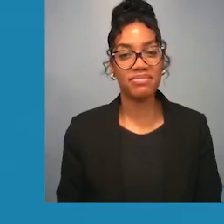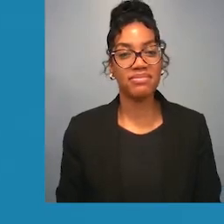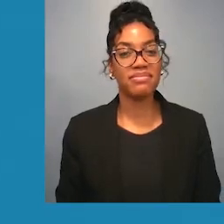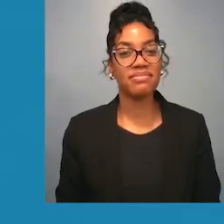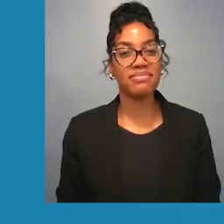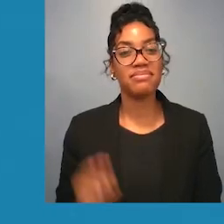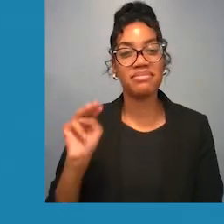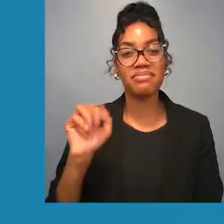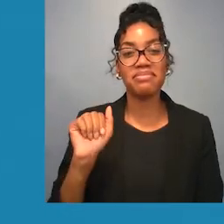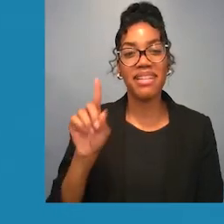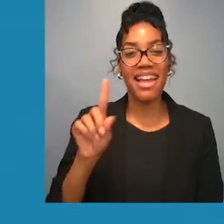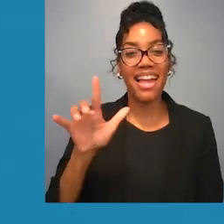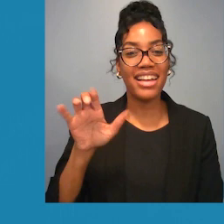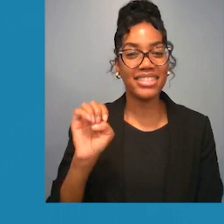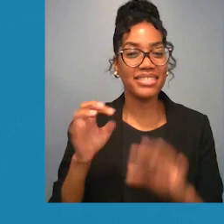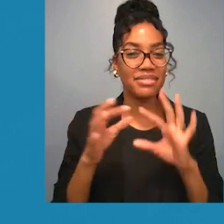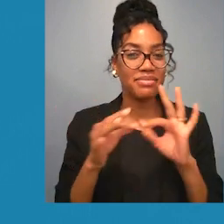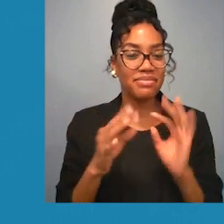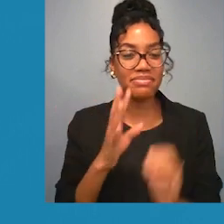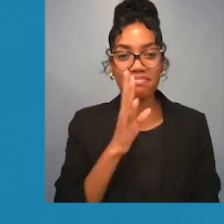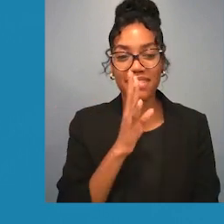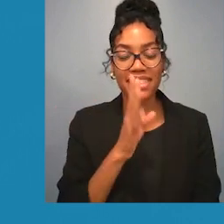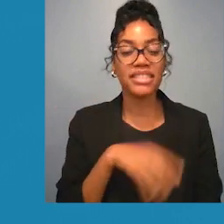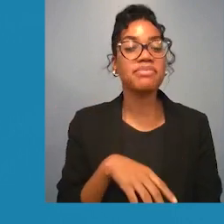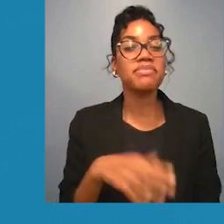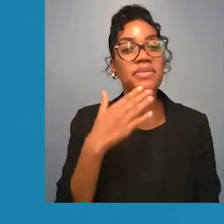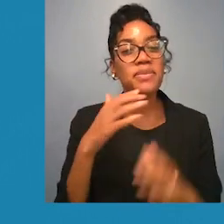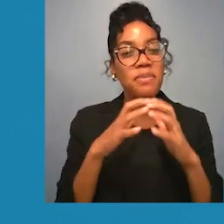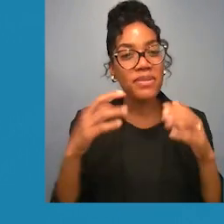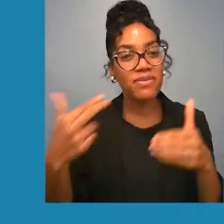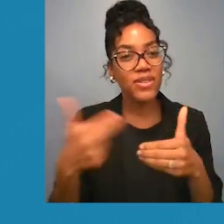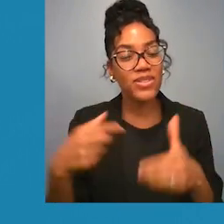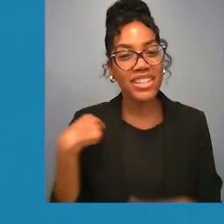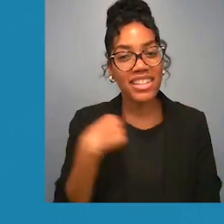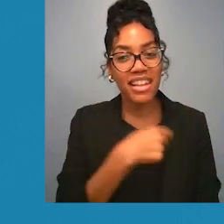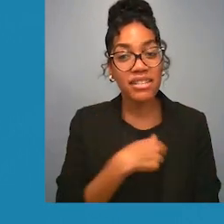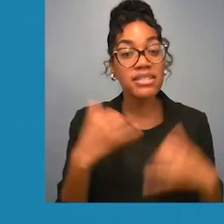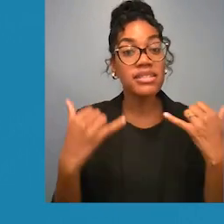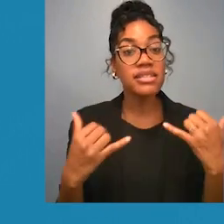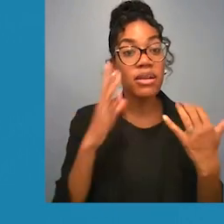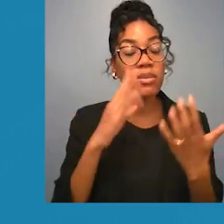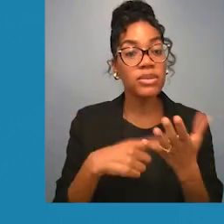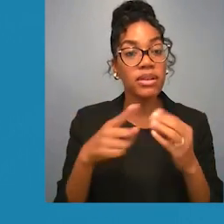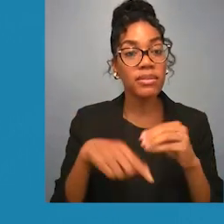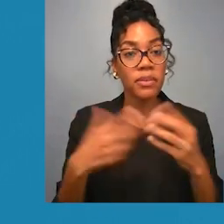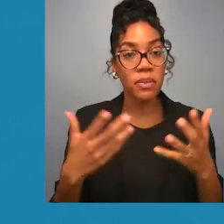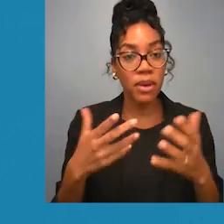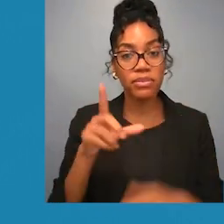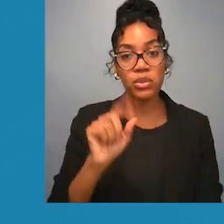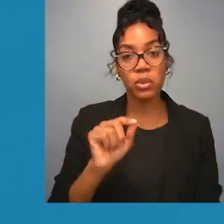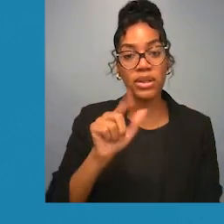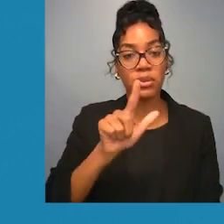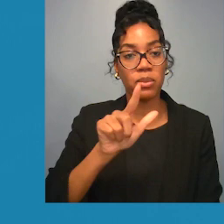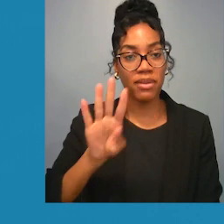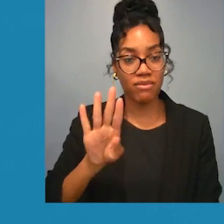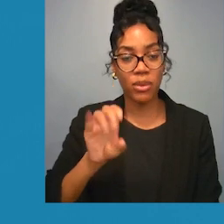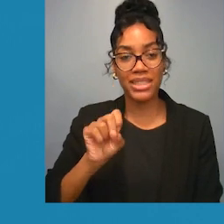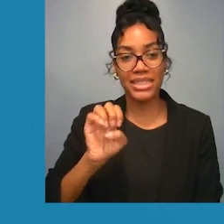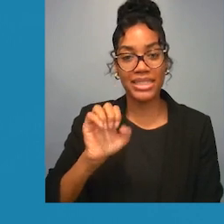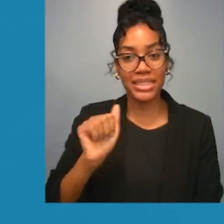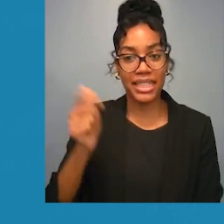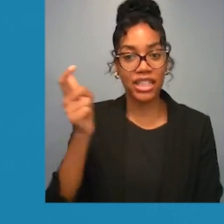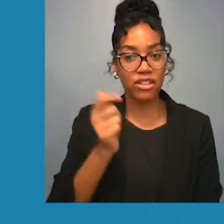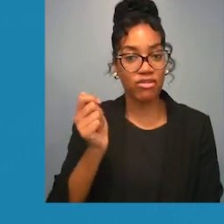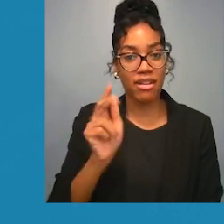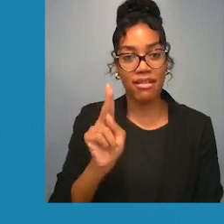All right, thank you for joining us. Today we are going to talk about the 2024 Sea Grant Knauss Fellowship application.